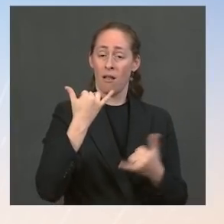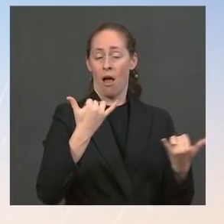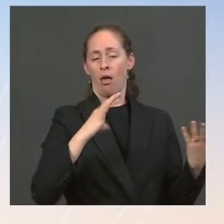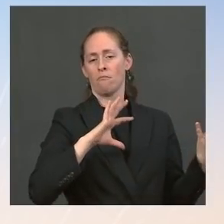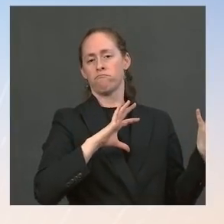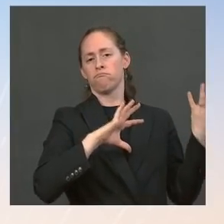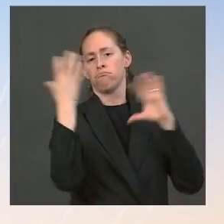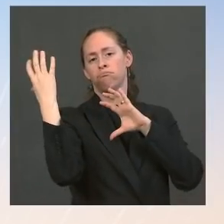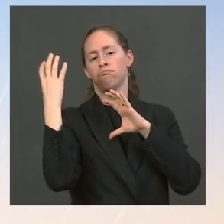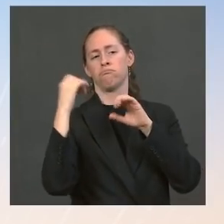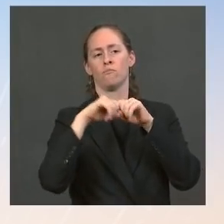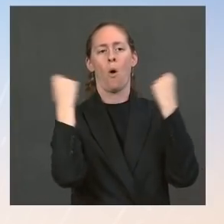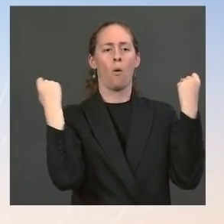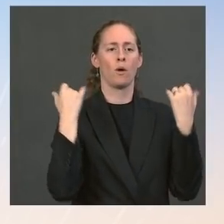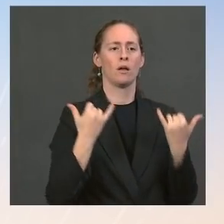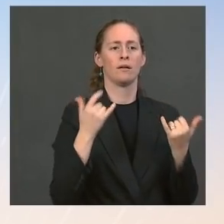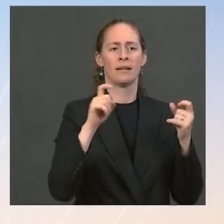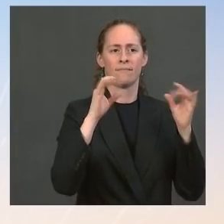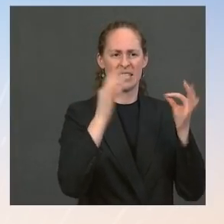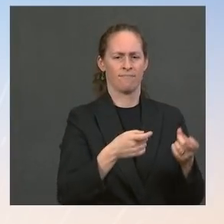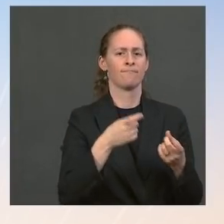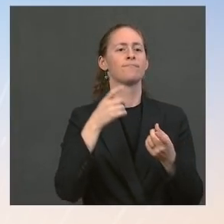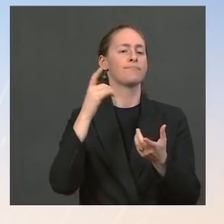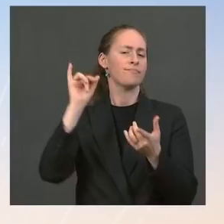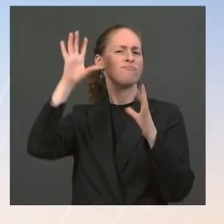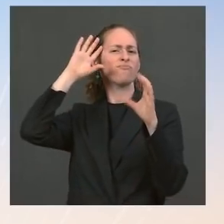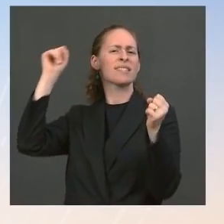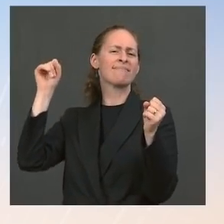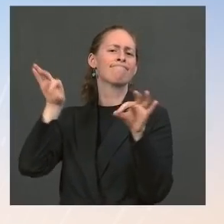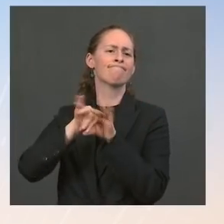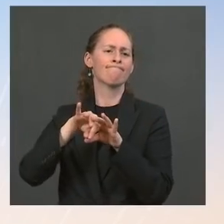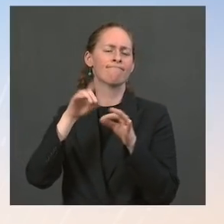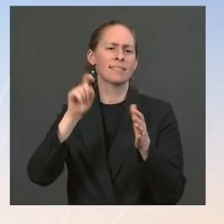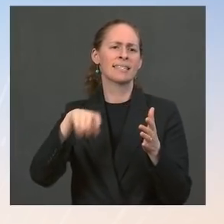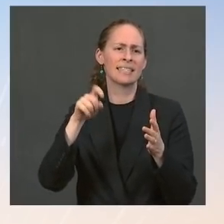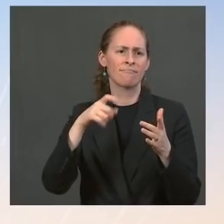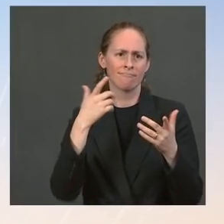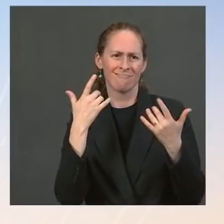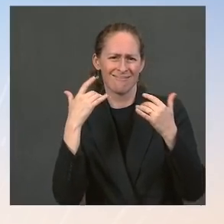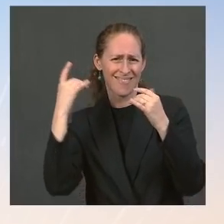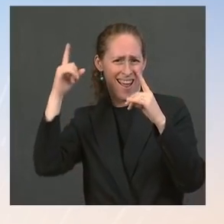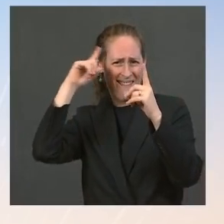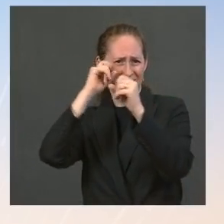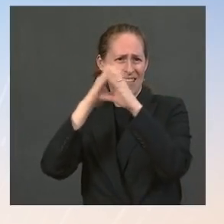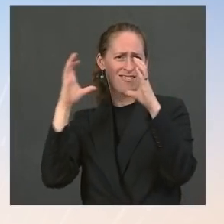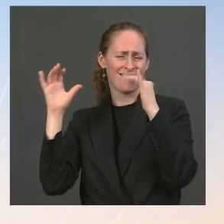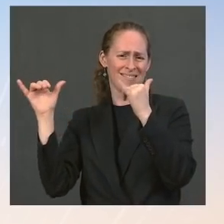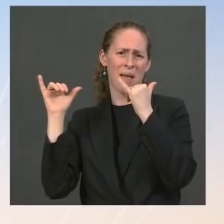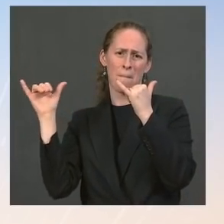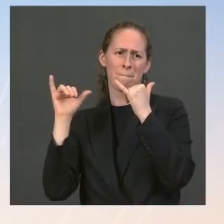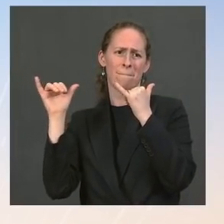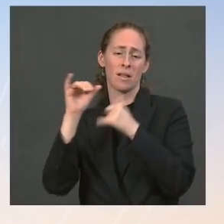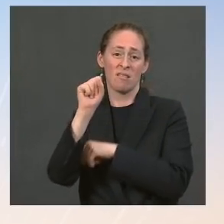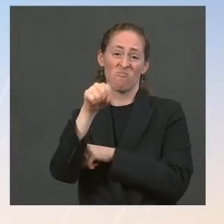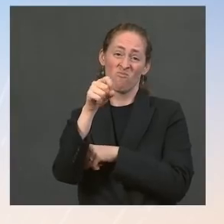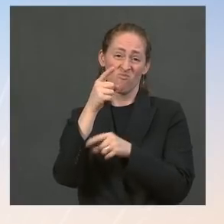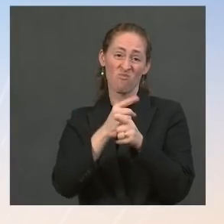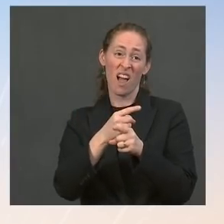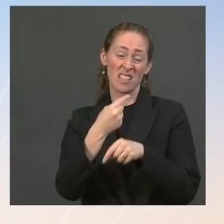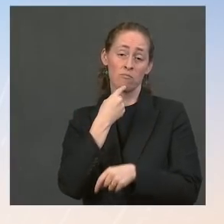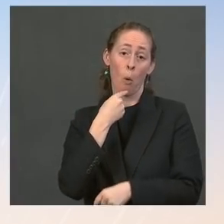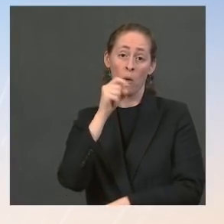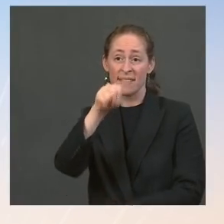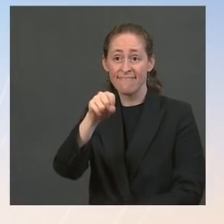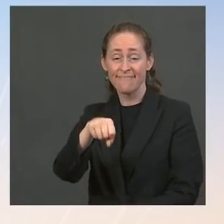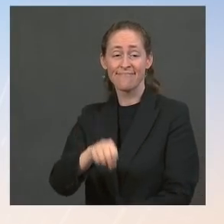several components of what he's proposed, and certainly we share the disappointment